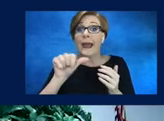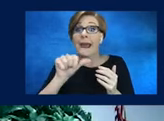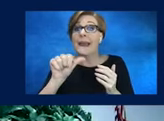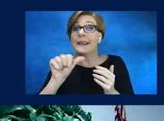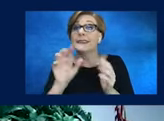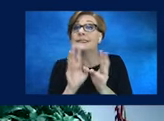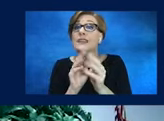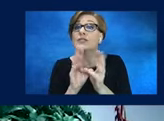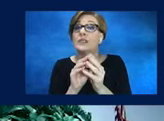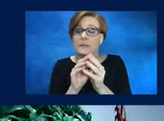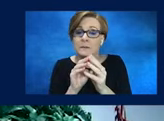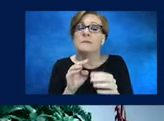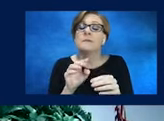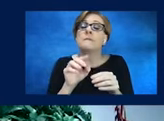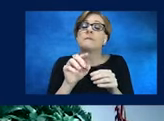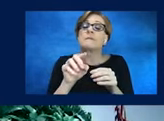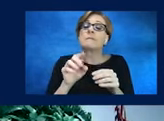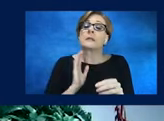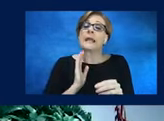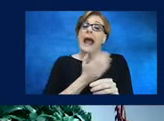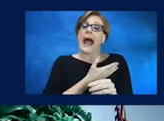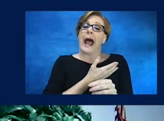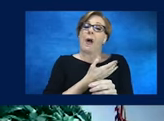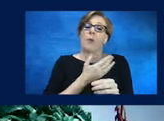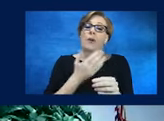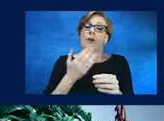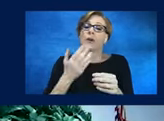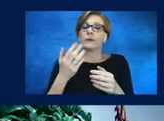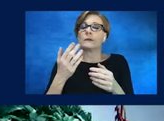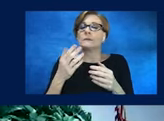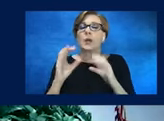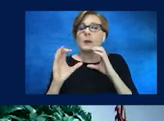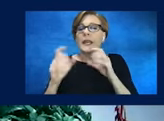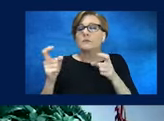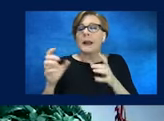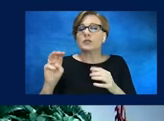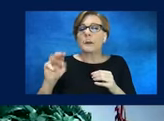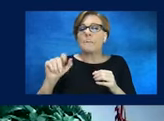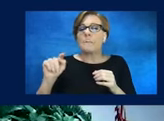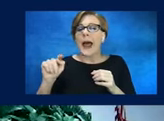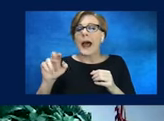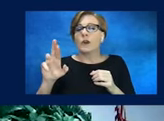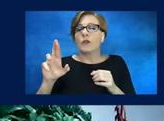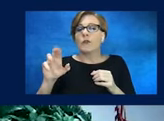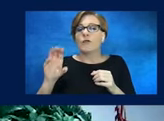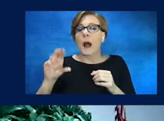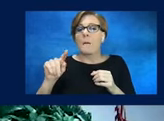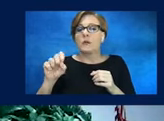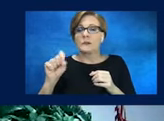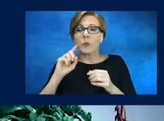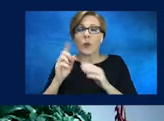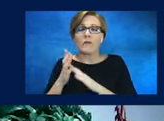by our communications manager, Matt Roberts. And then we'll come back to me. I'll wrap things up and talk about a couple